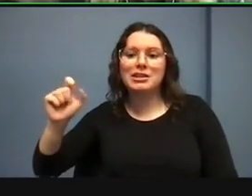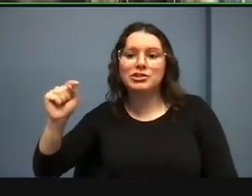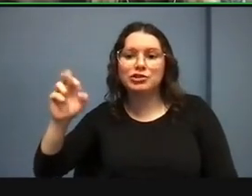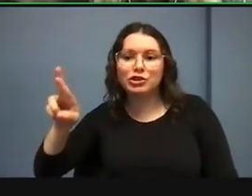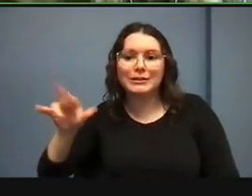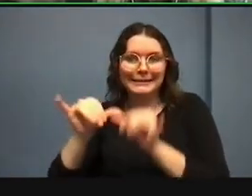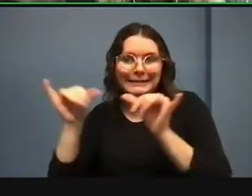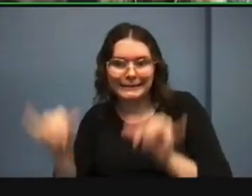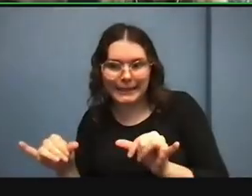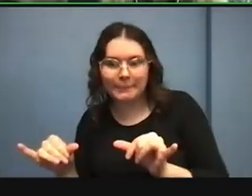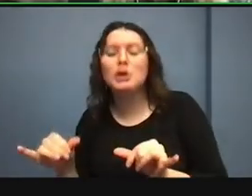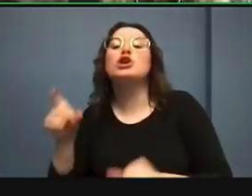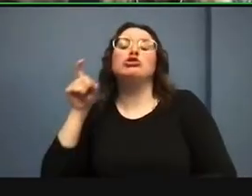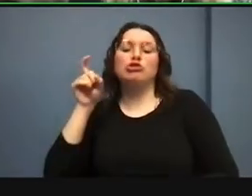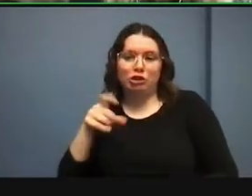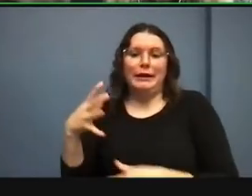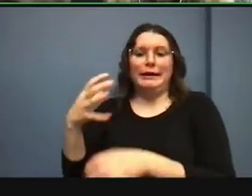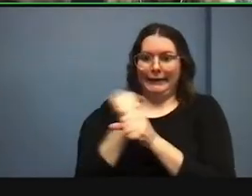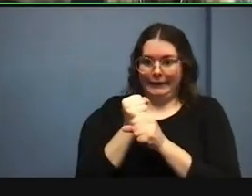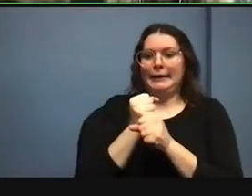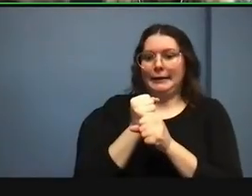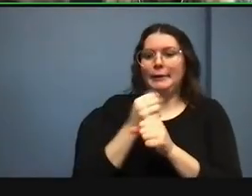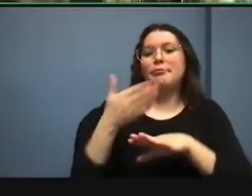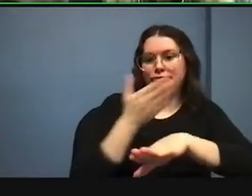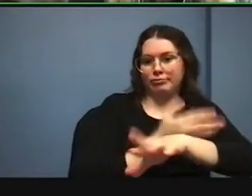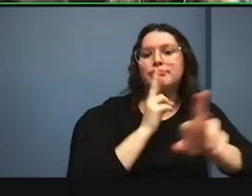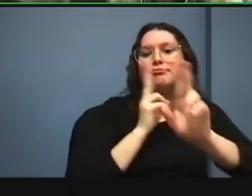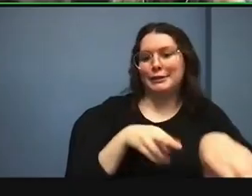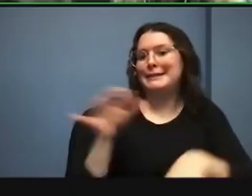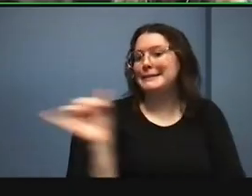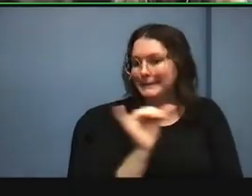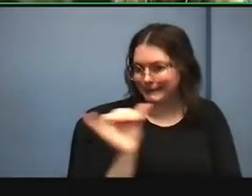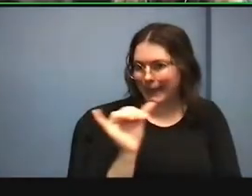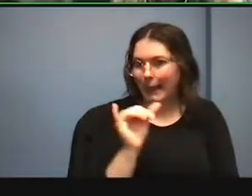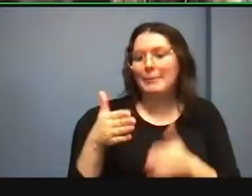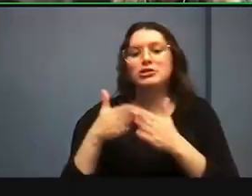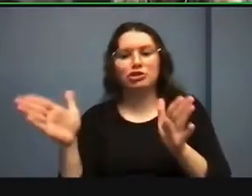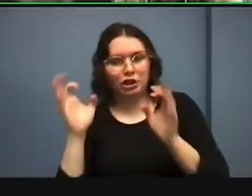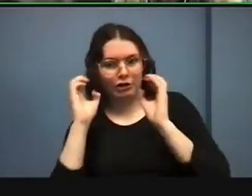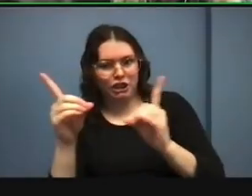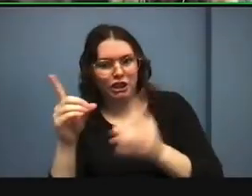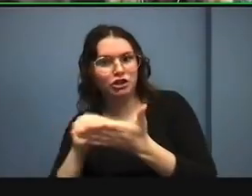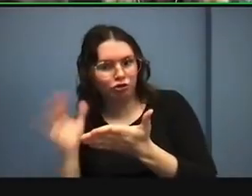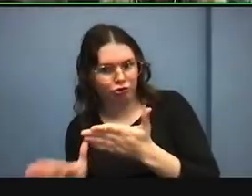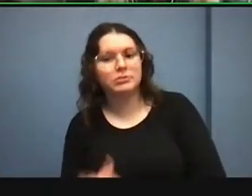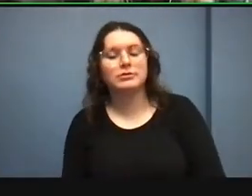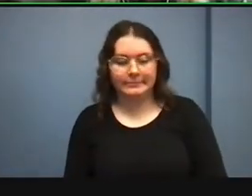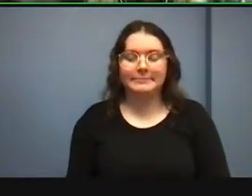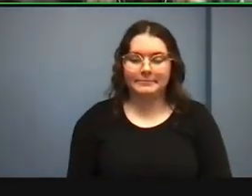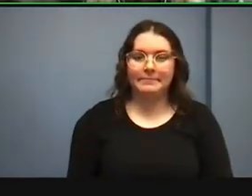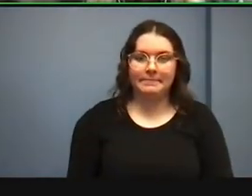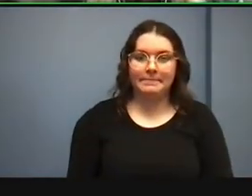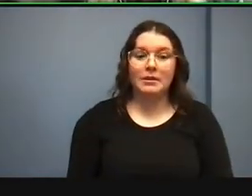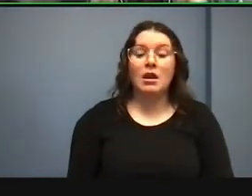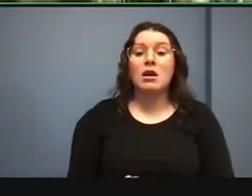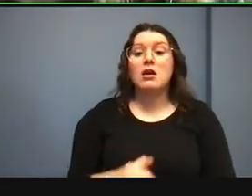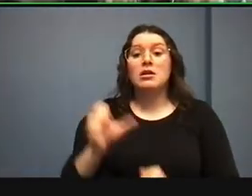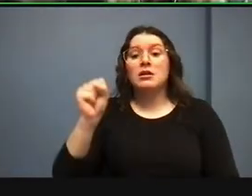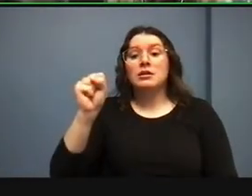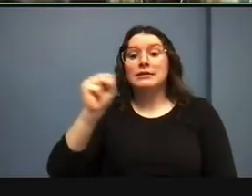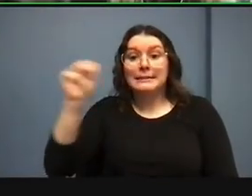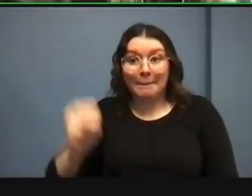be getting progress reports at the same interval that their report cards get sent out. Semester